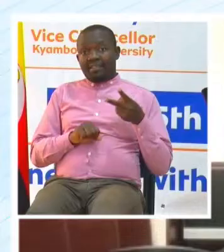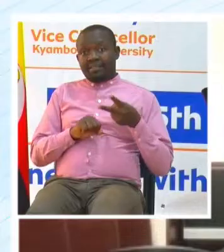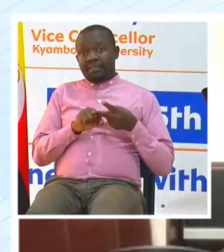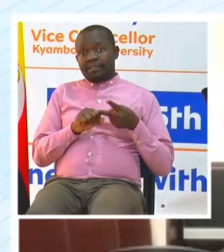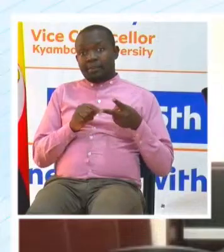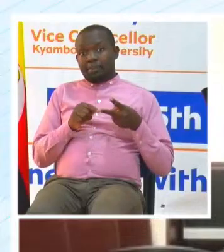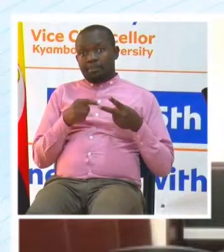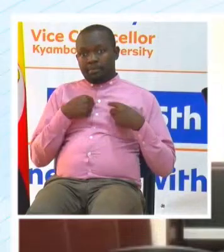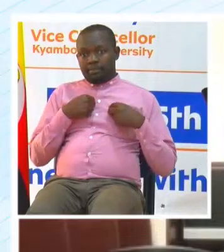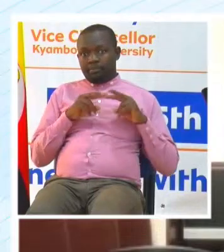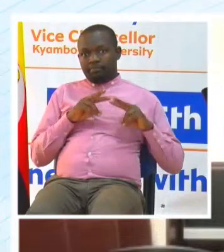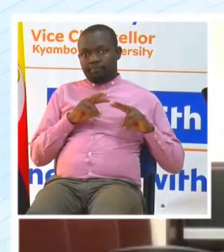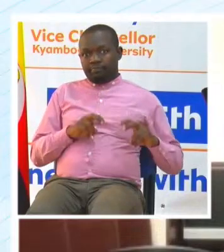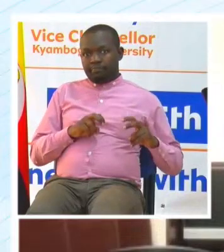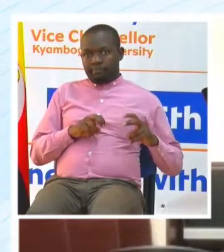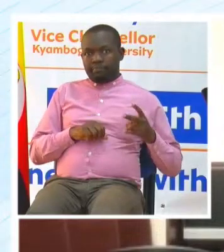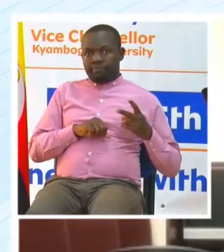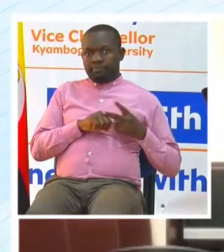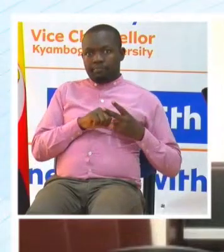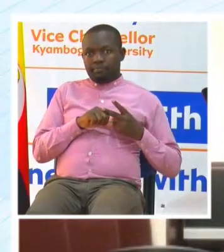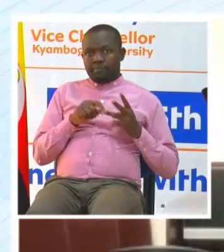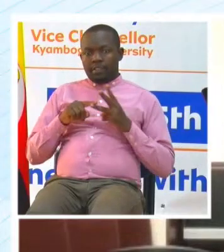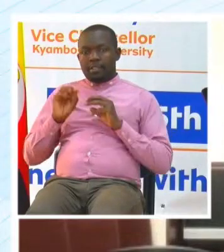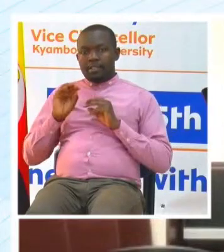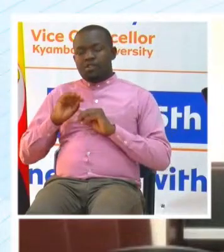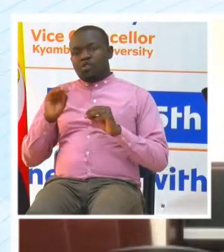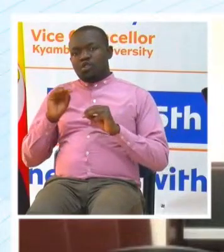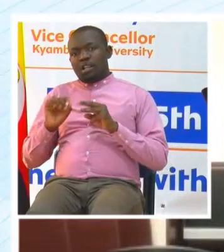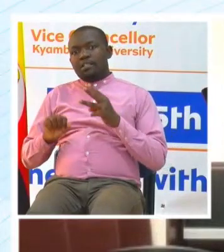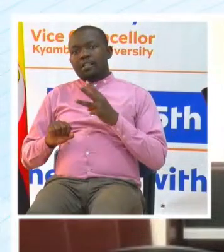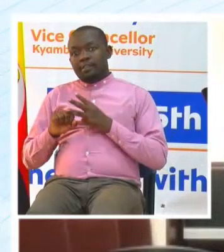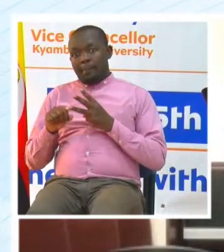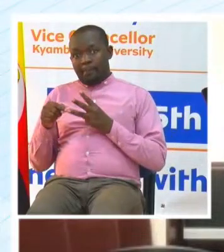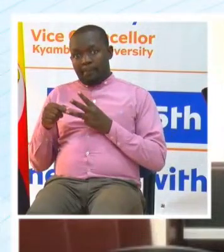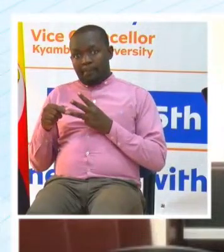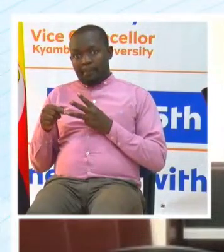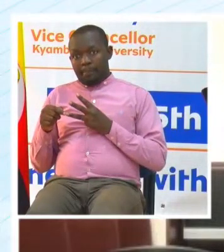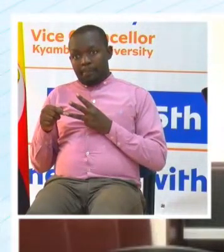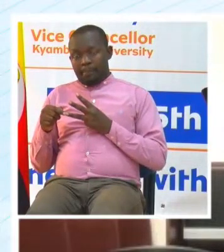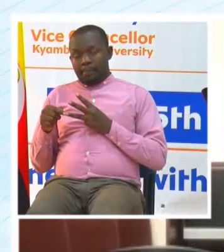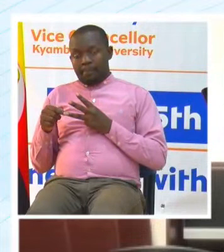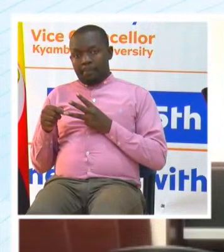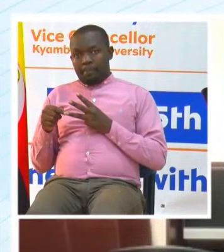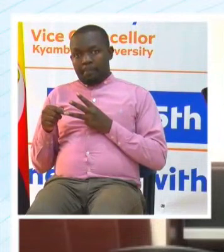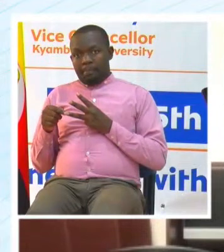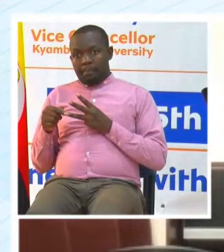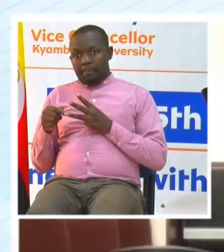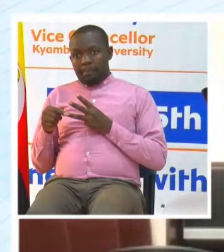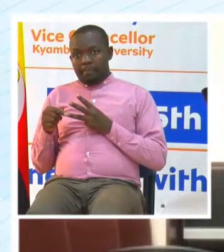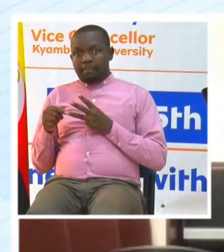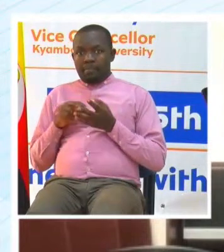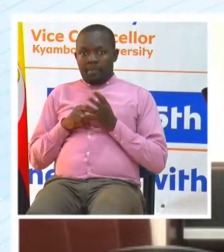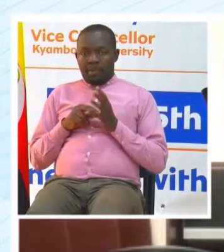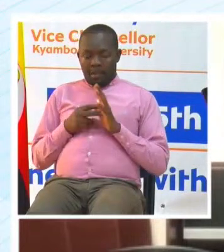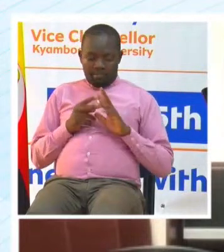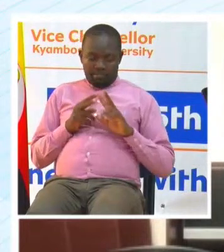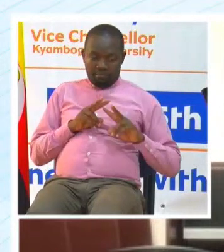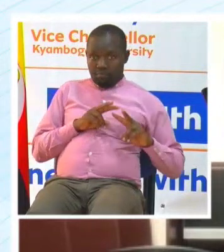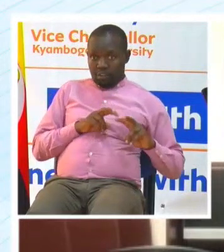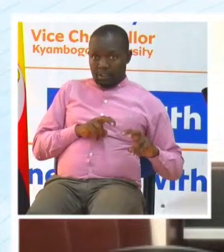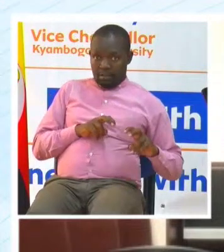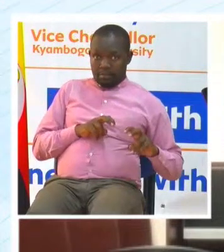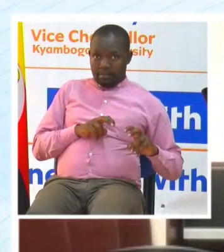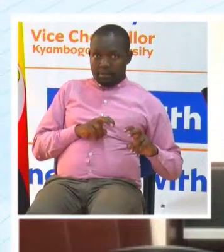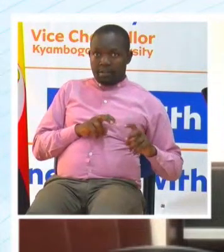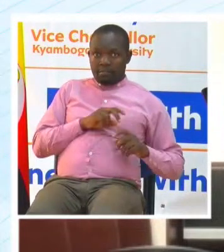research assistantship and teaching assistantship. So research assistantship is like doing research with a professor and being